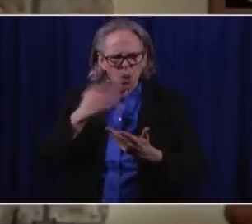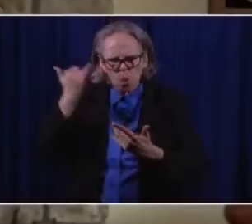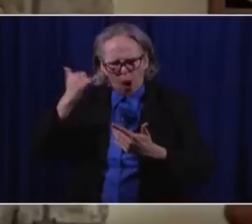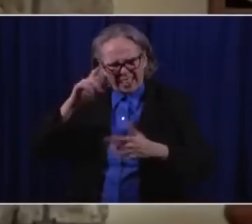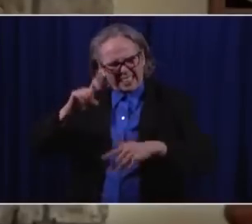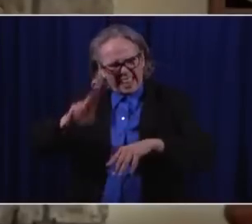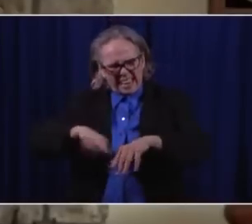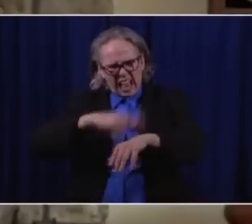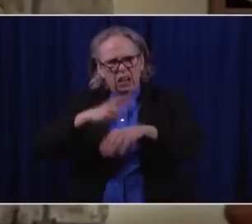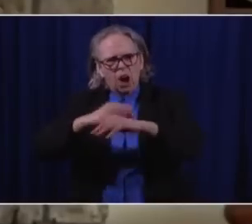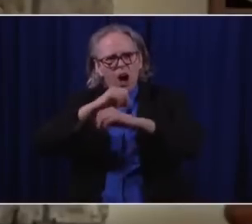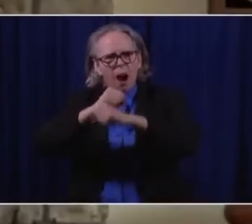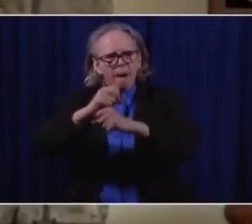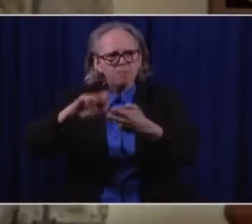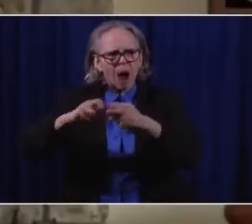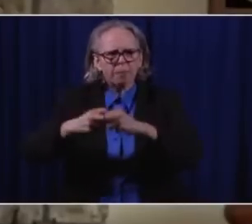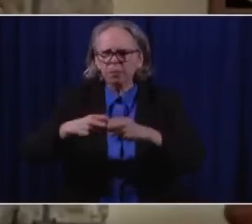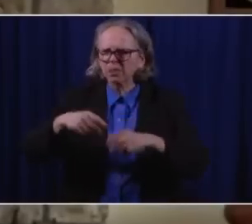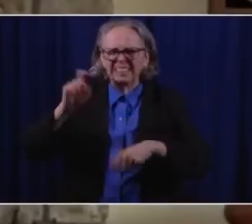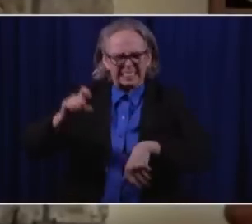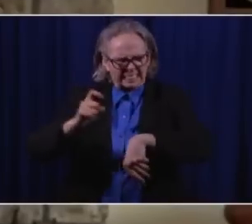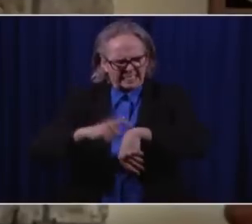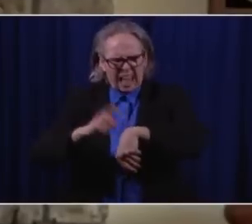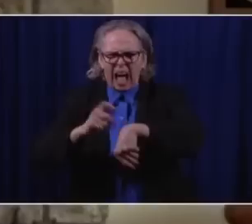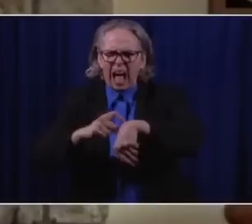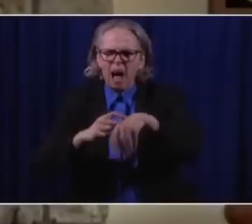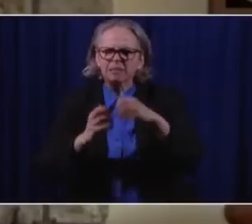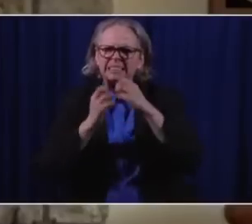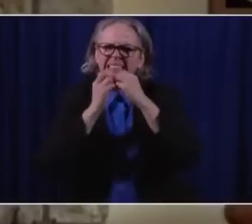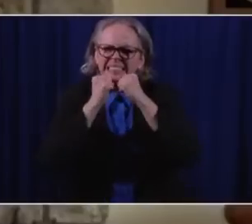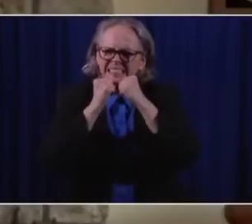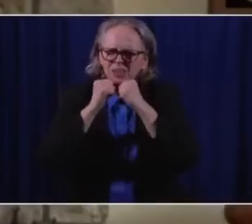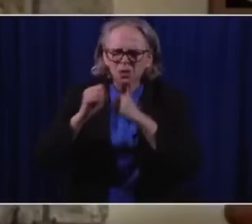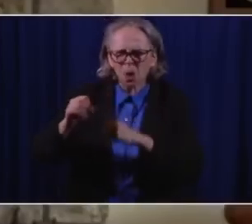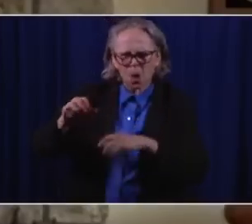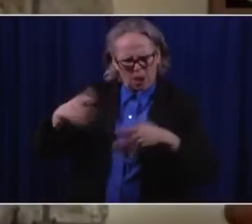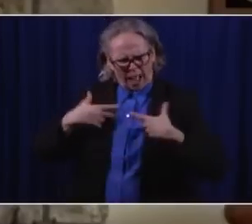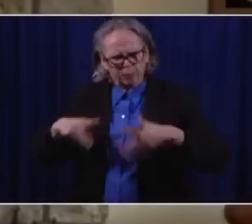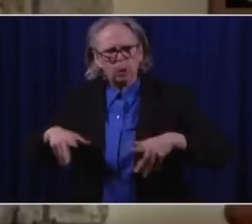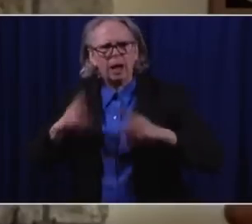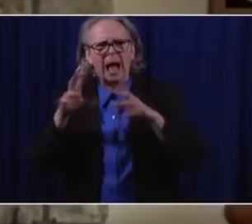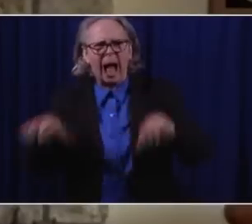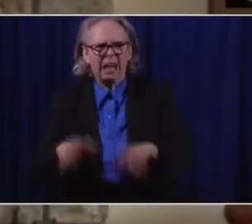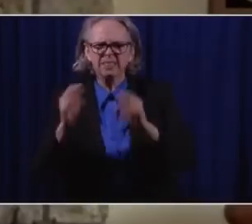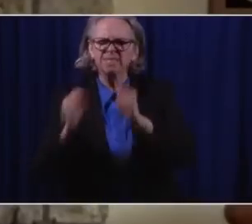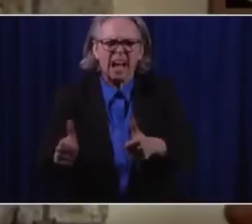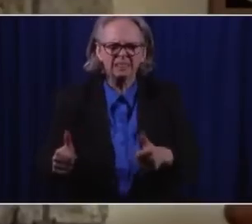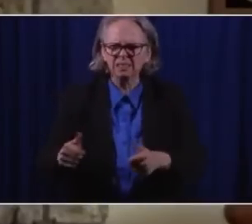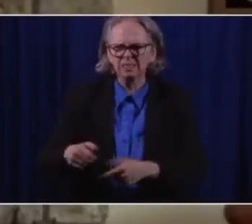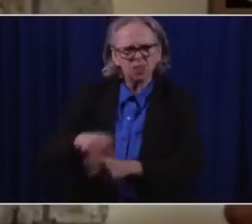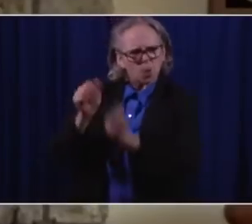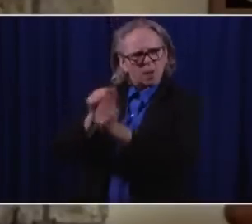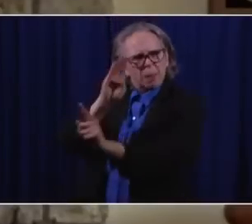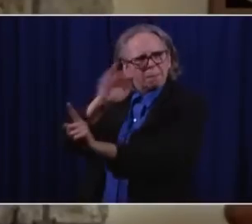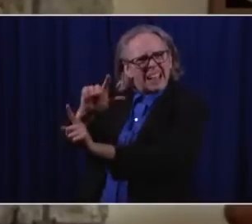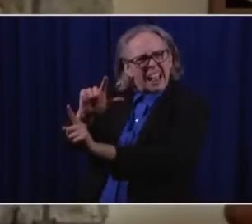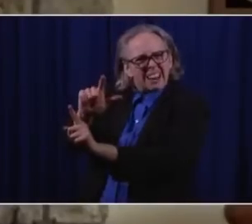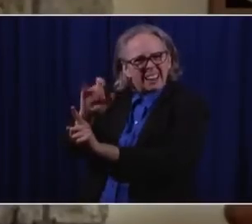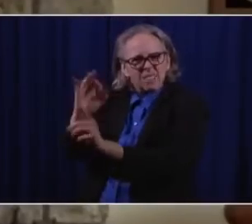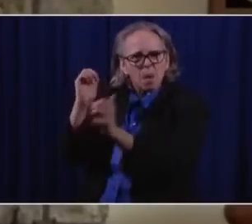act immediately. As governor, I would not have the ability to do that if this bill becomes